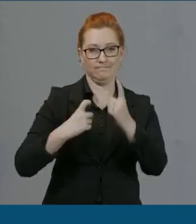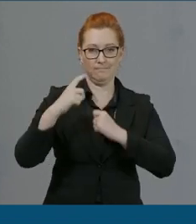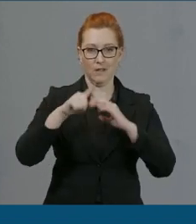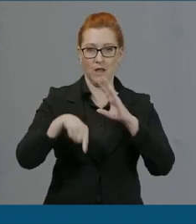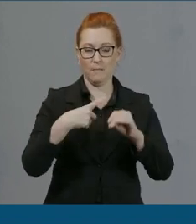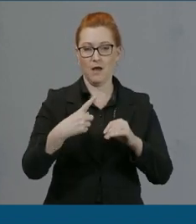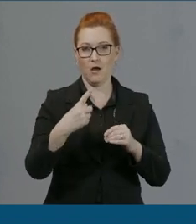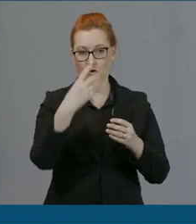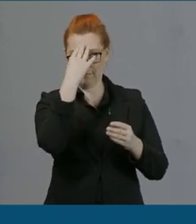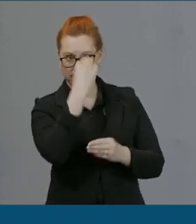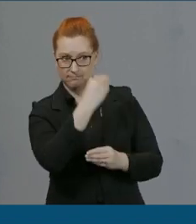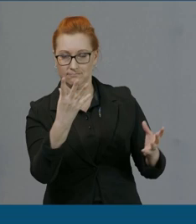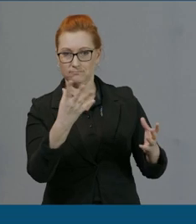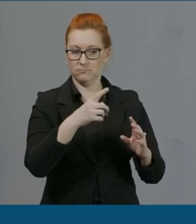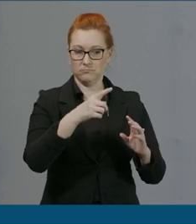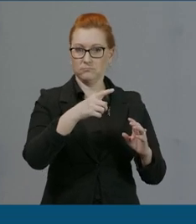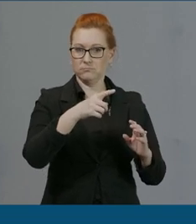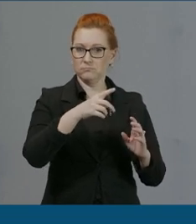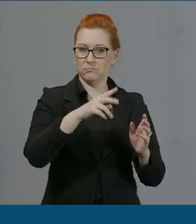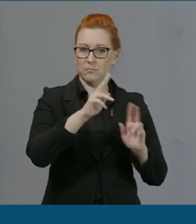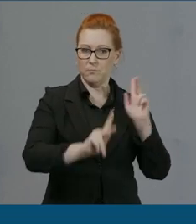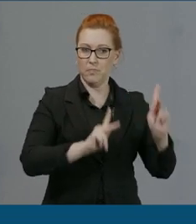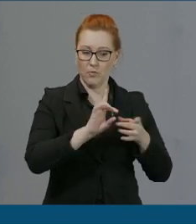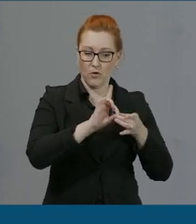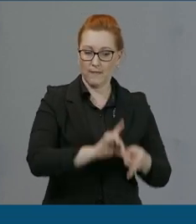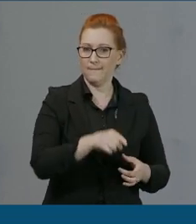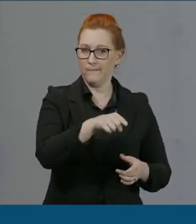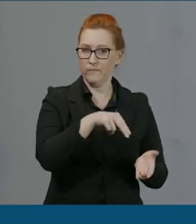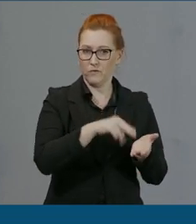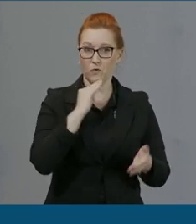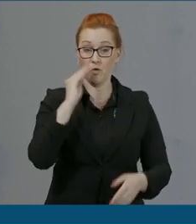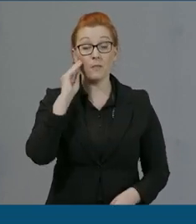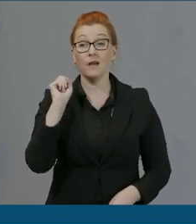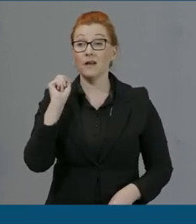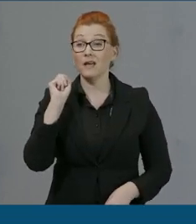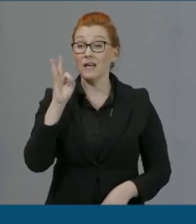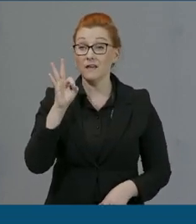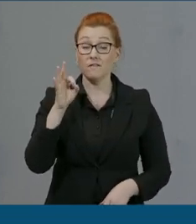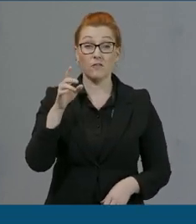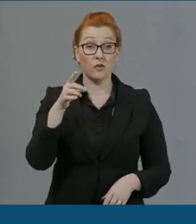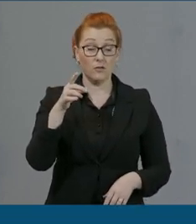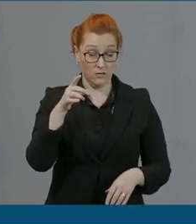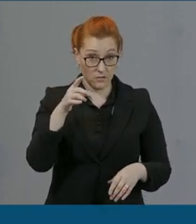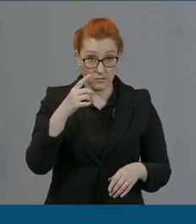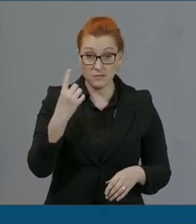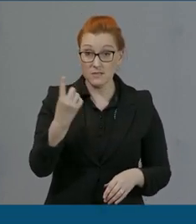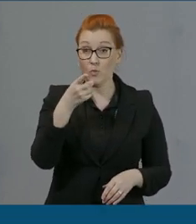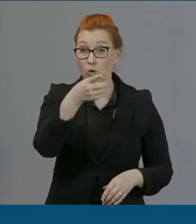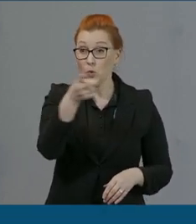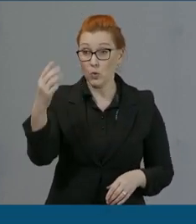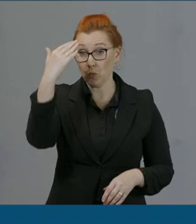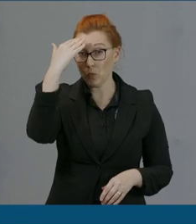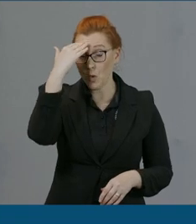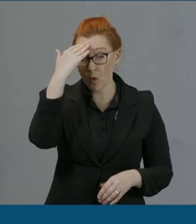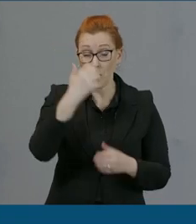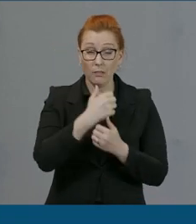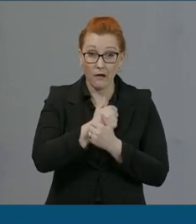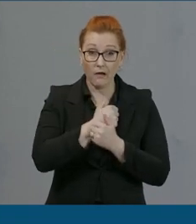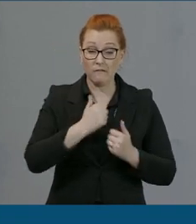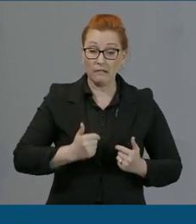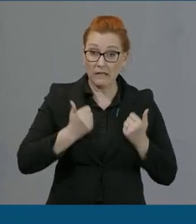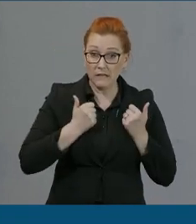have someone who is a loved one inside a long-term care facility, as I do, if they were to